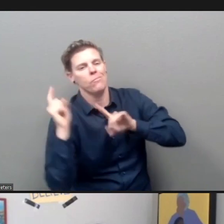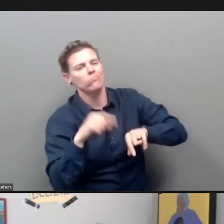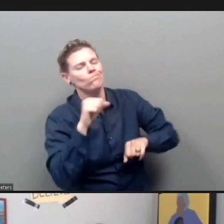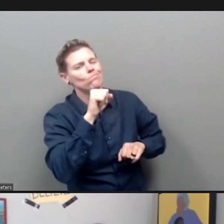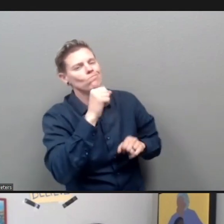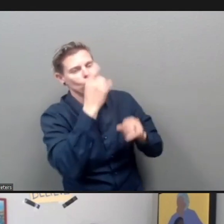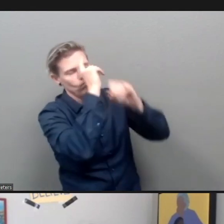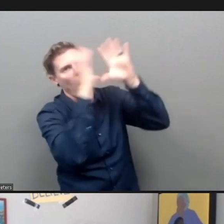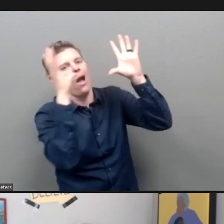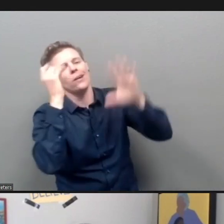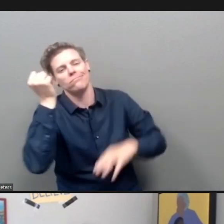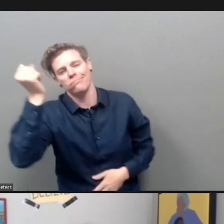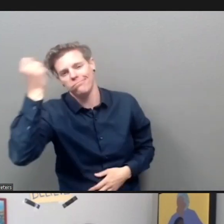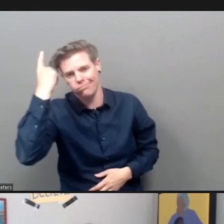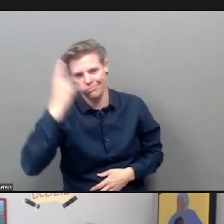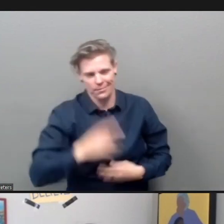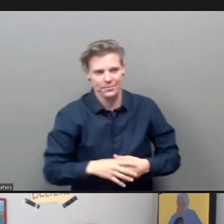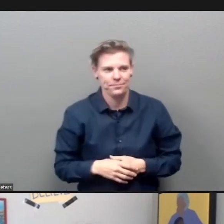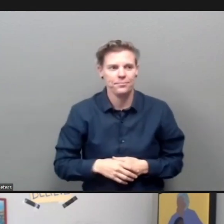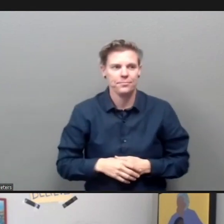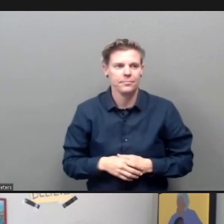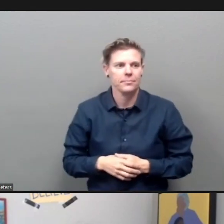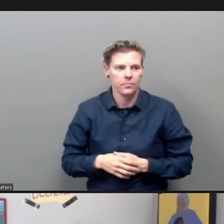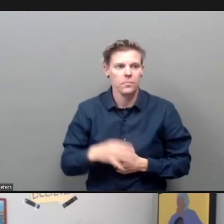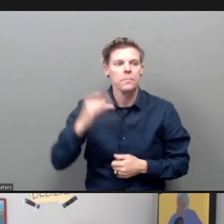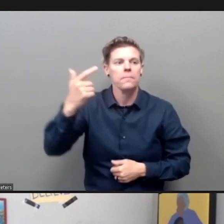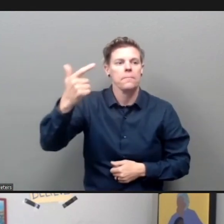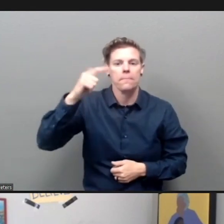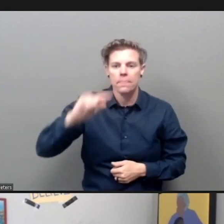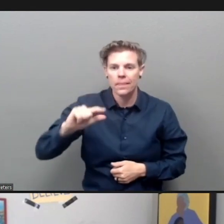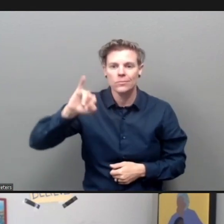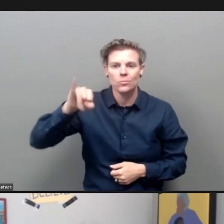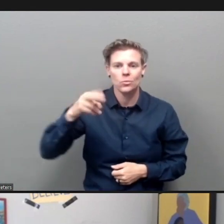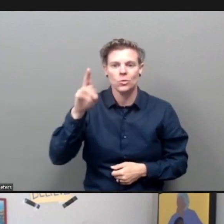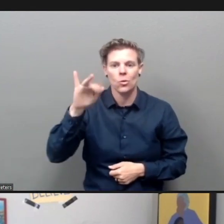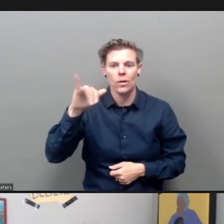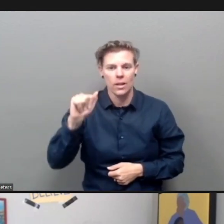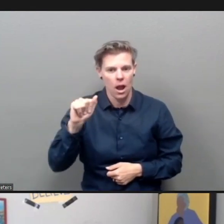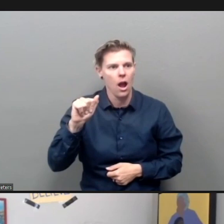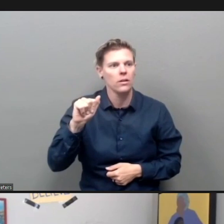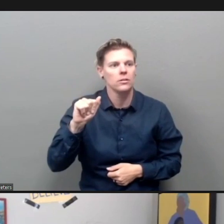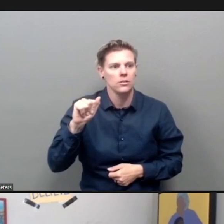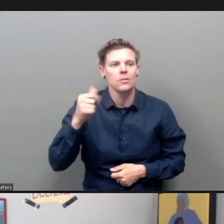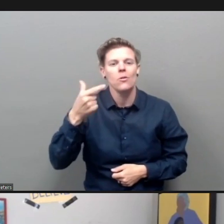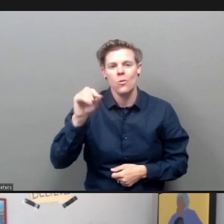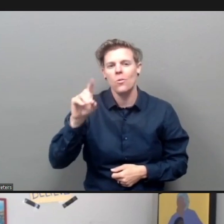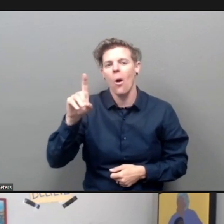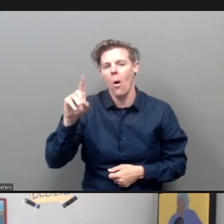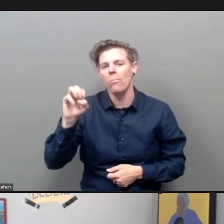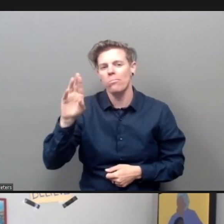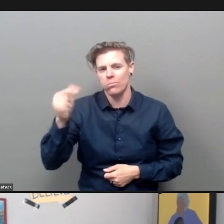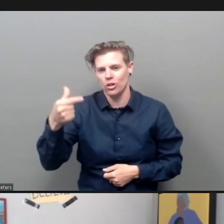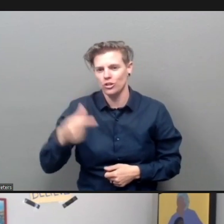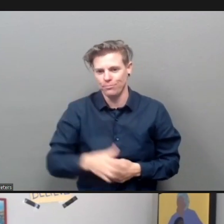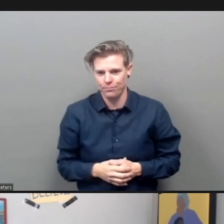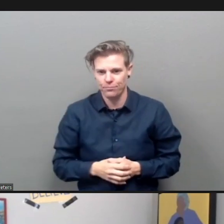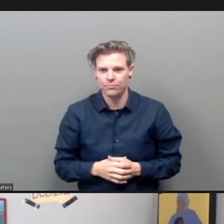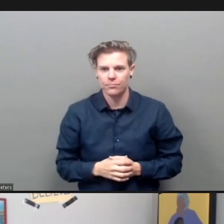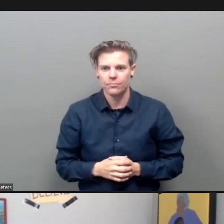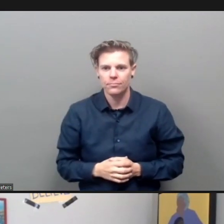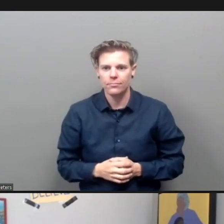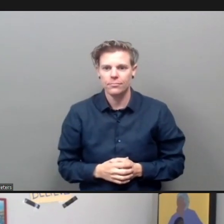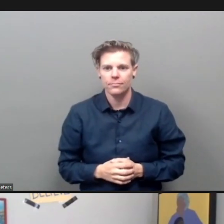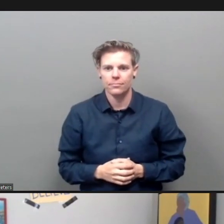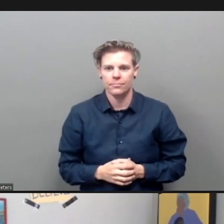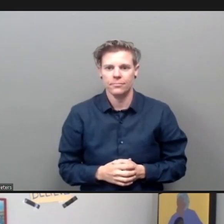Great. I think next up we had Julia Goldberg, followed by Jessica Pollard, and then I see Jeffrey Plant has his hand raised as well. So we'll go in that order. Julia, you